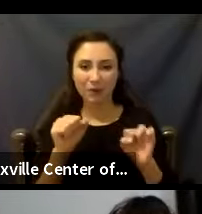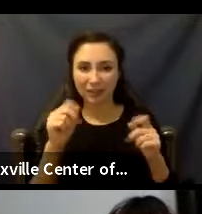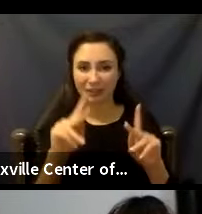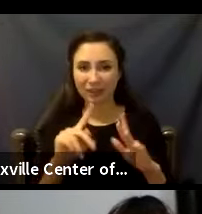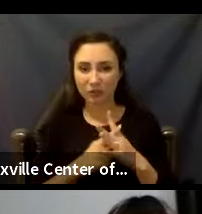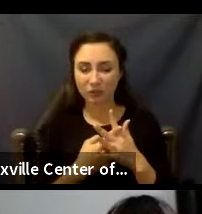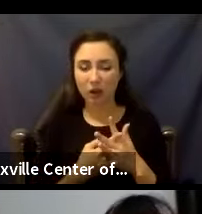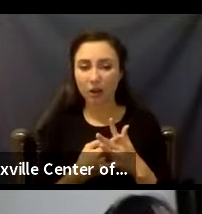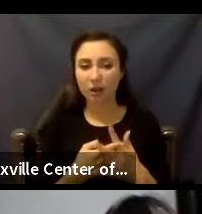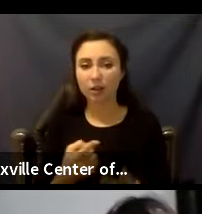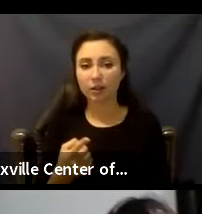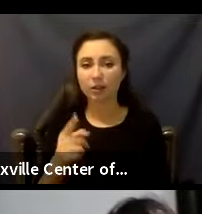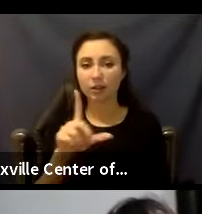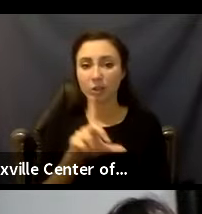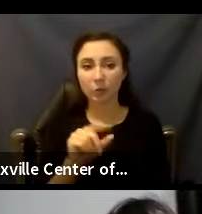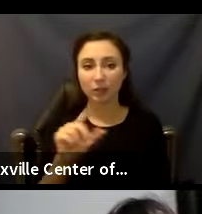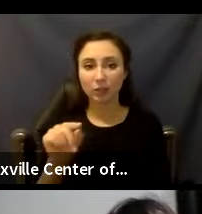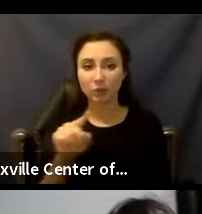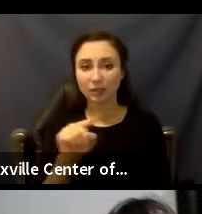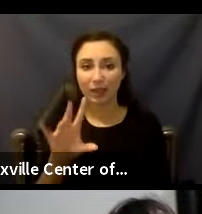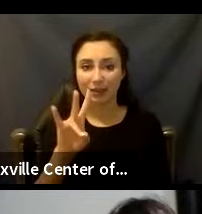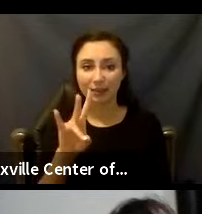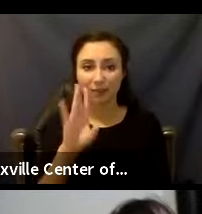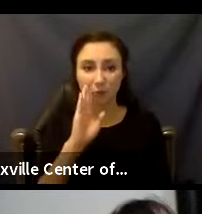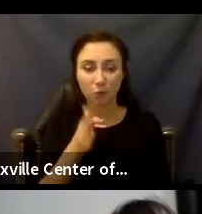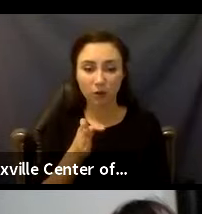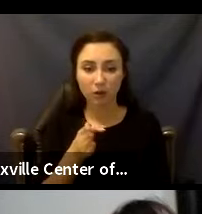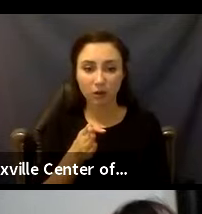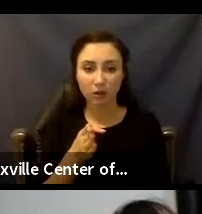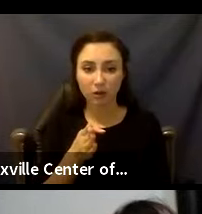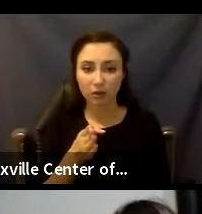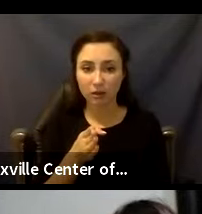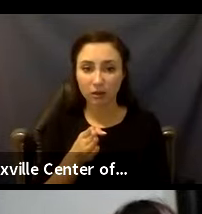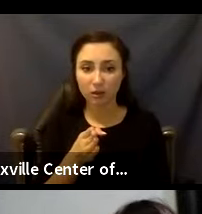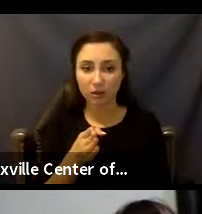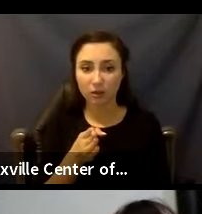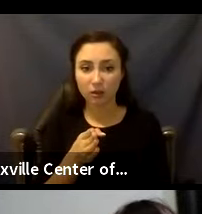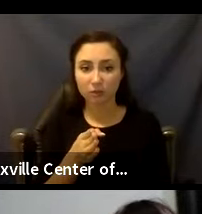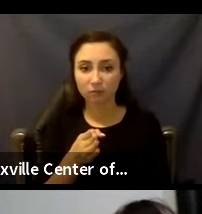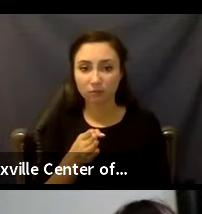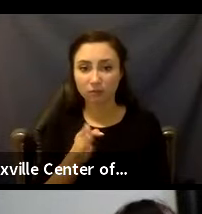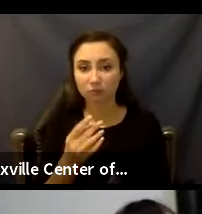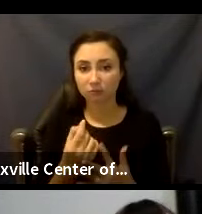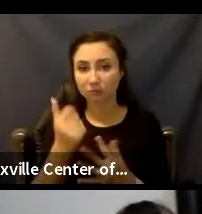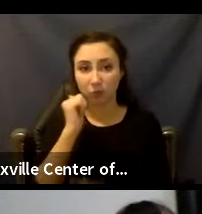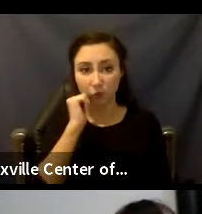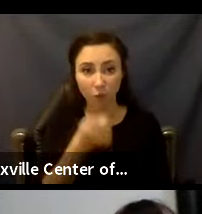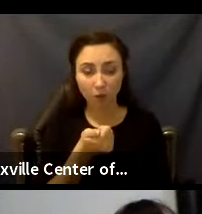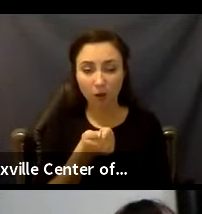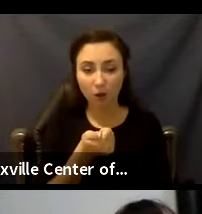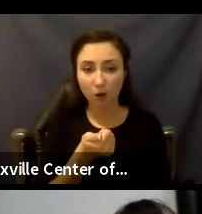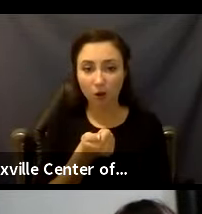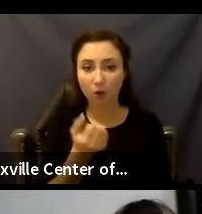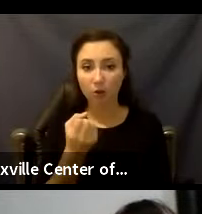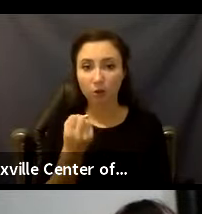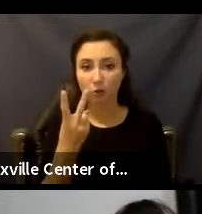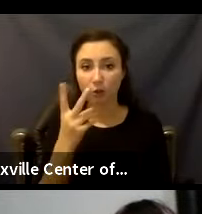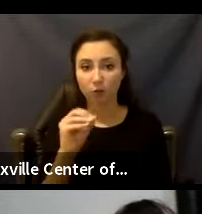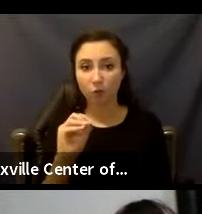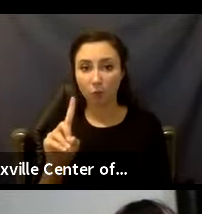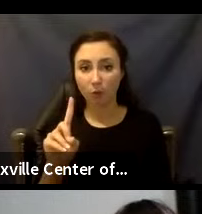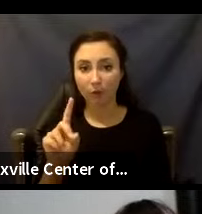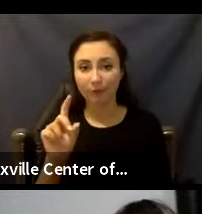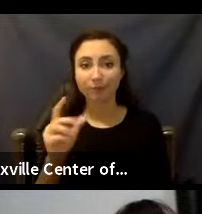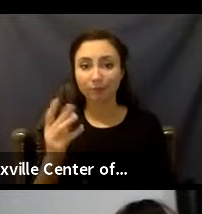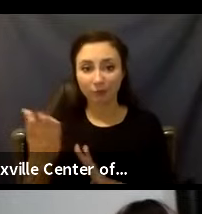2020-7 would terminate tomorrow at 12:01